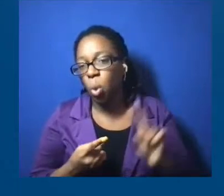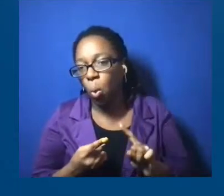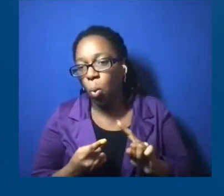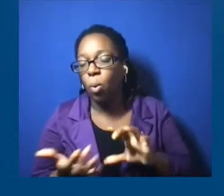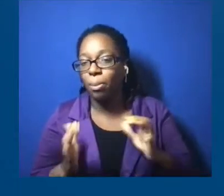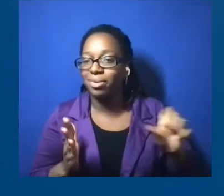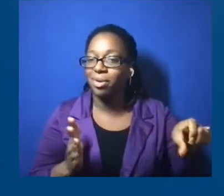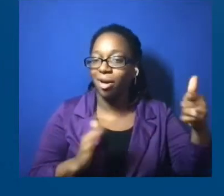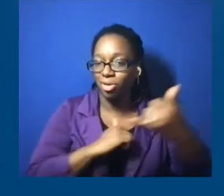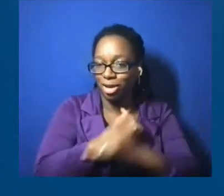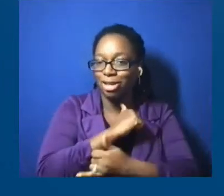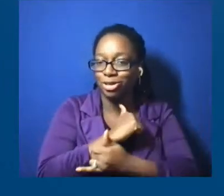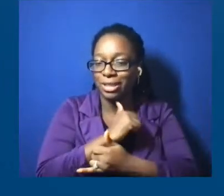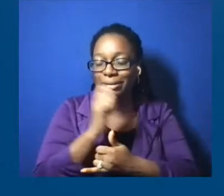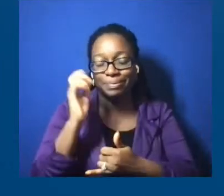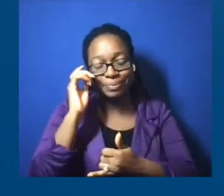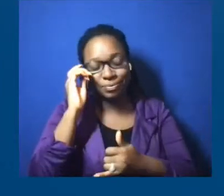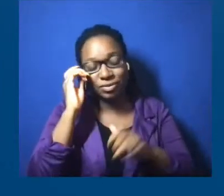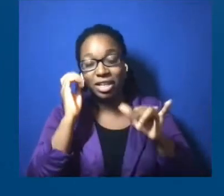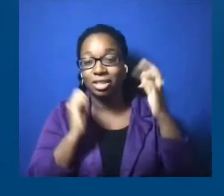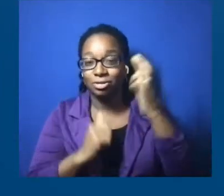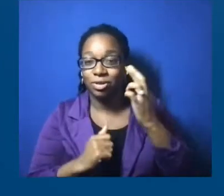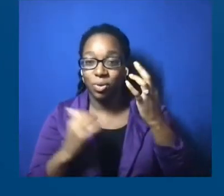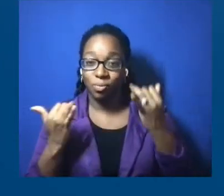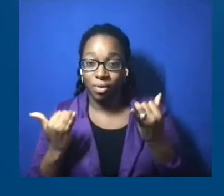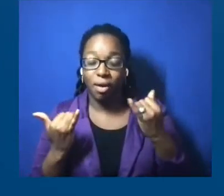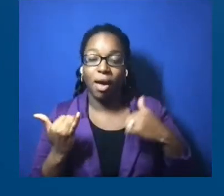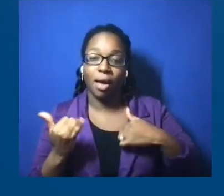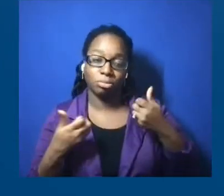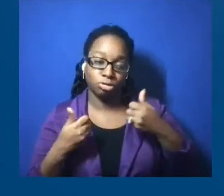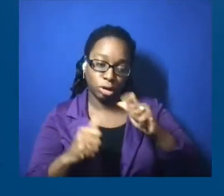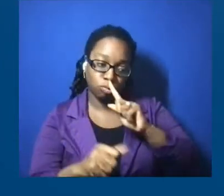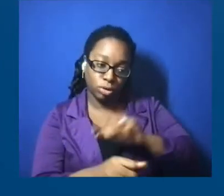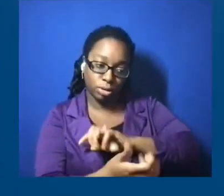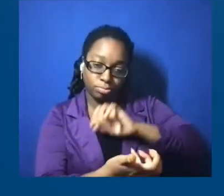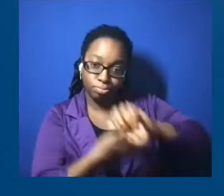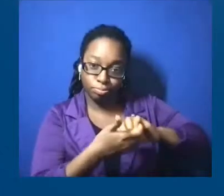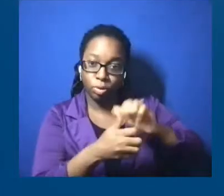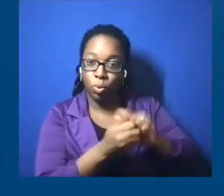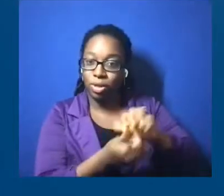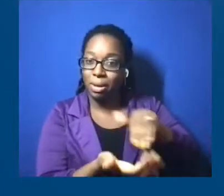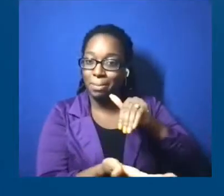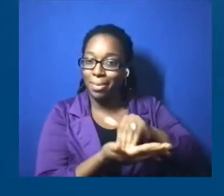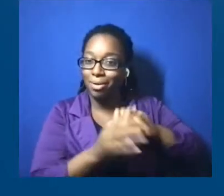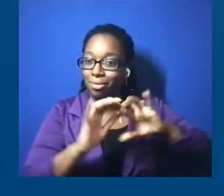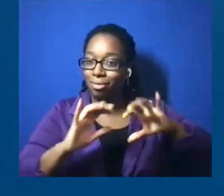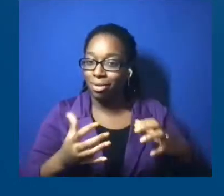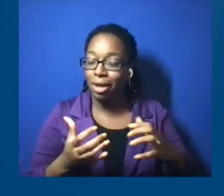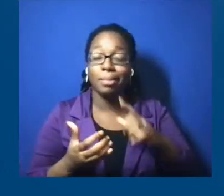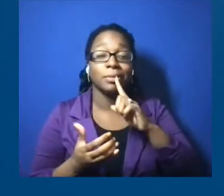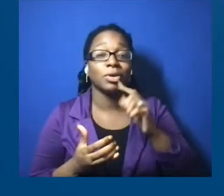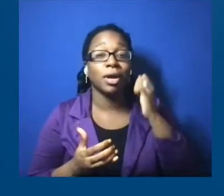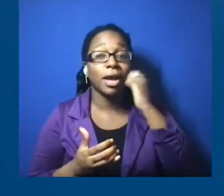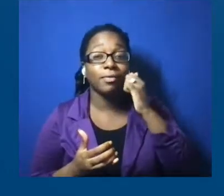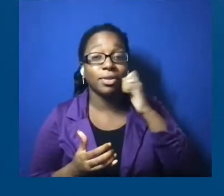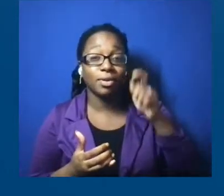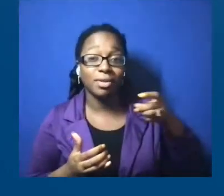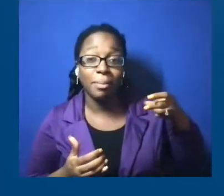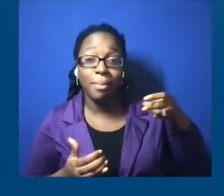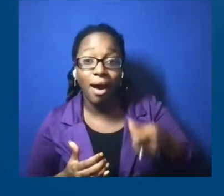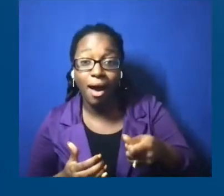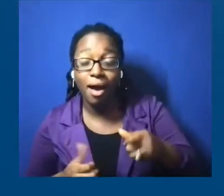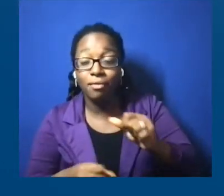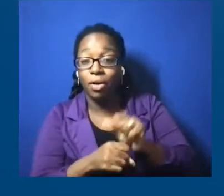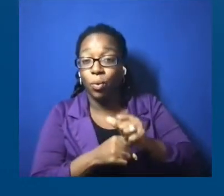That's why I'm determined to reduce the burden on working and middle-class folks by bringing down the cost of everyday things they have to work their